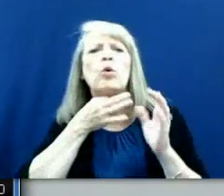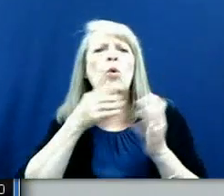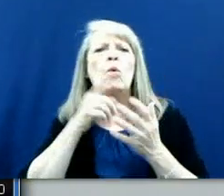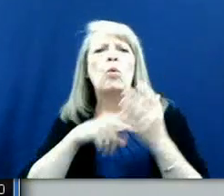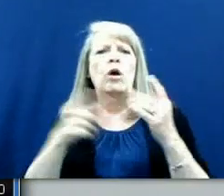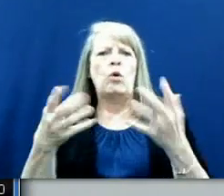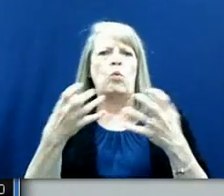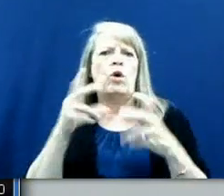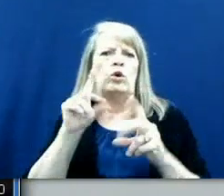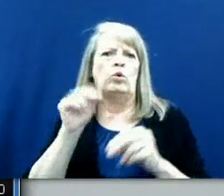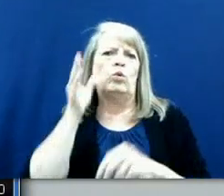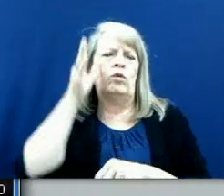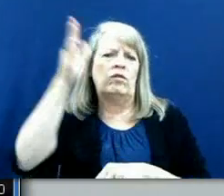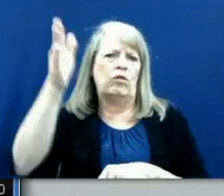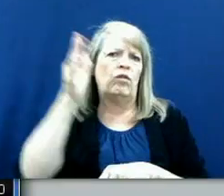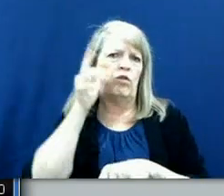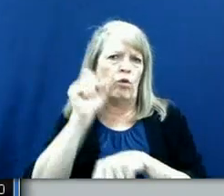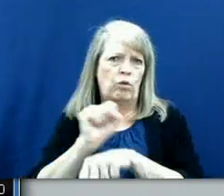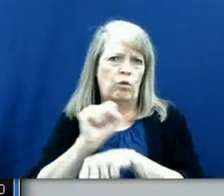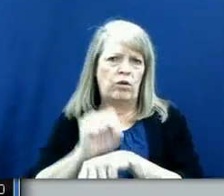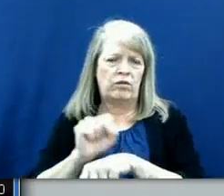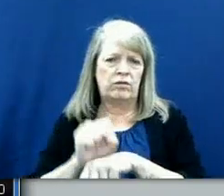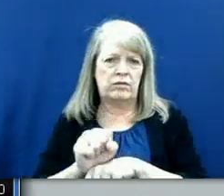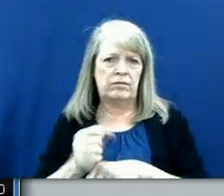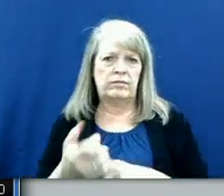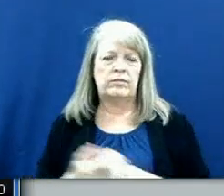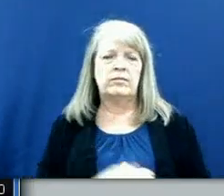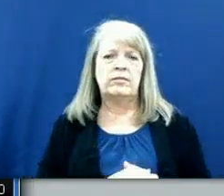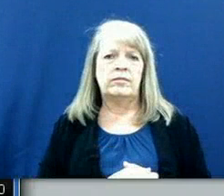for work.